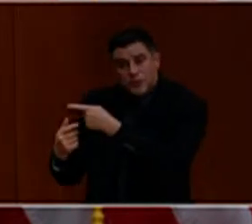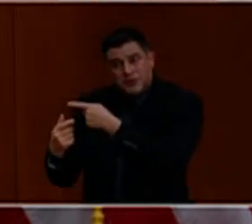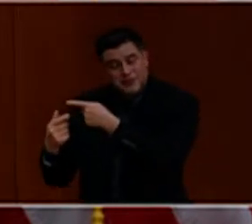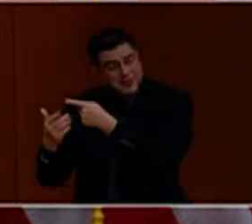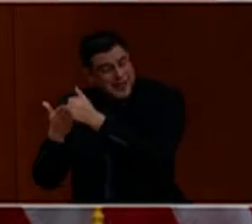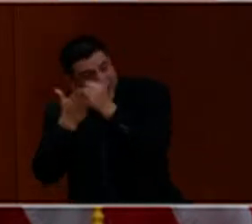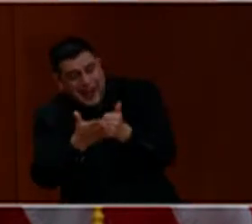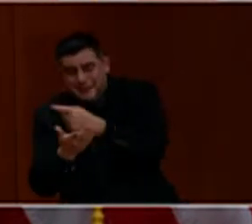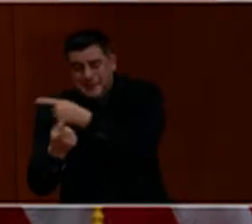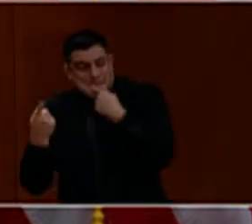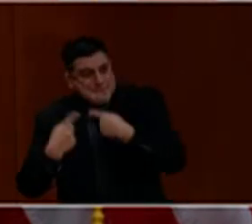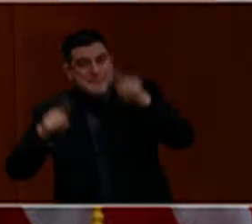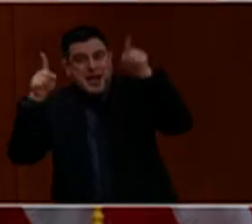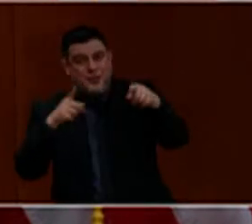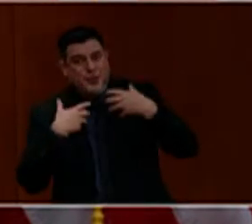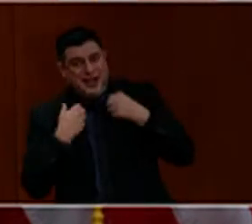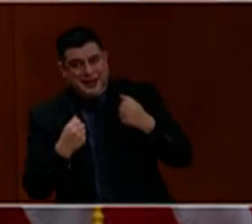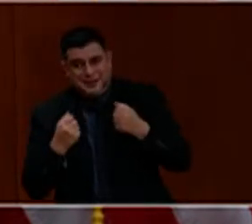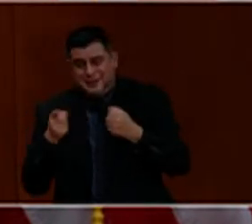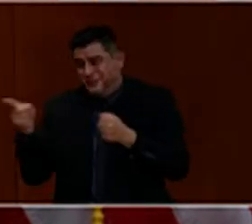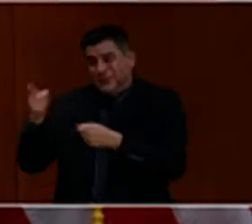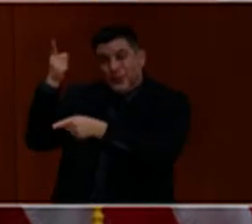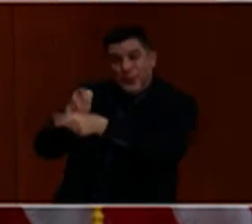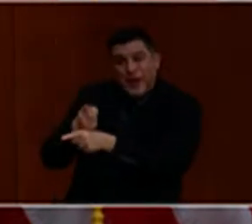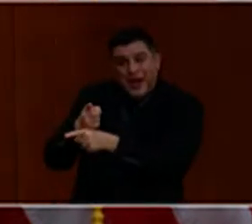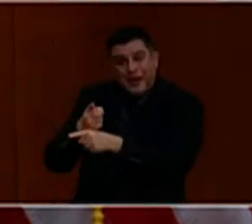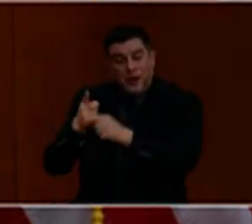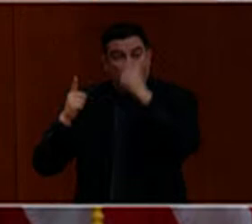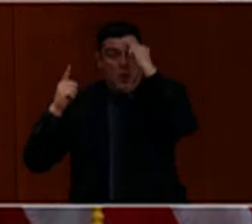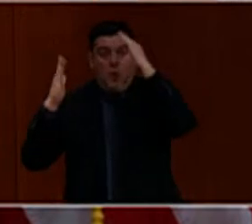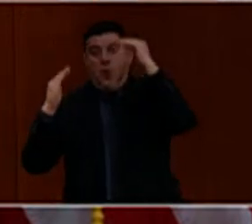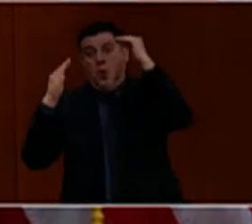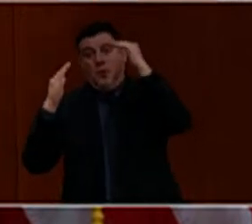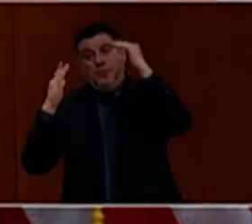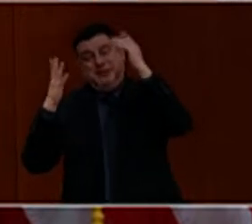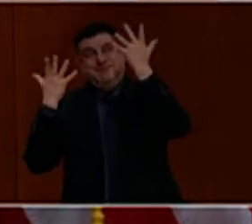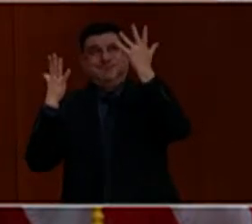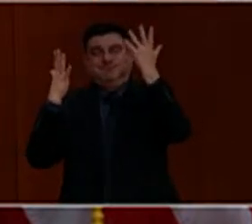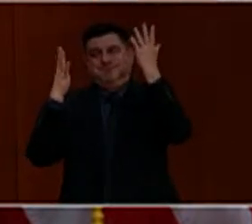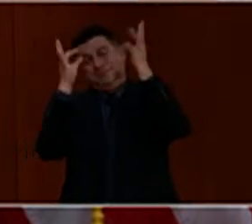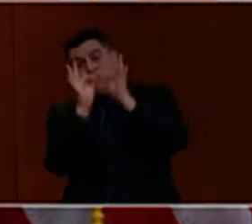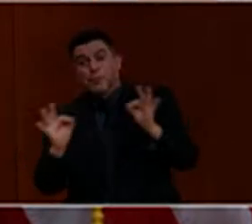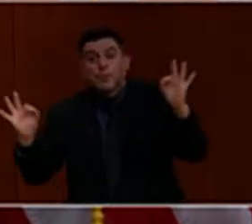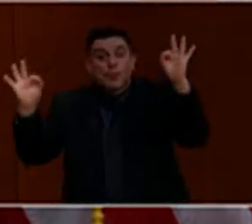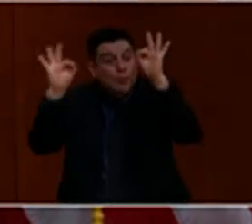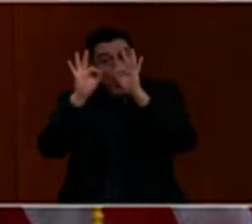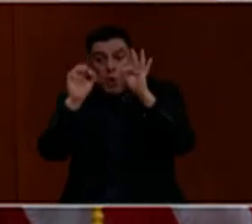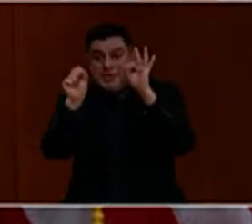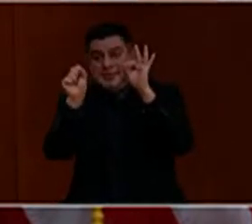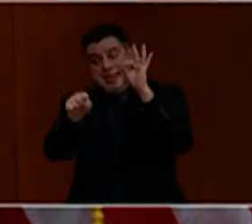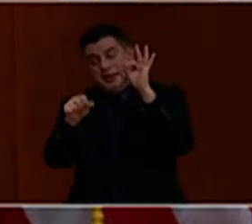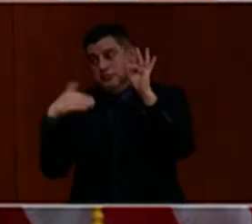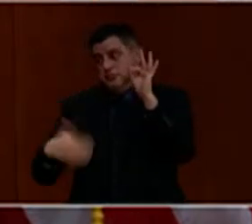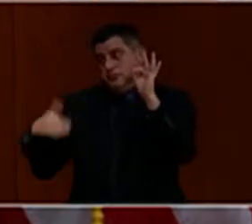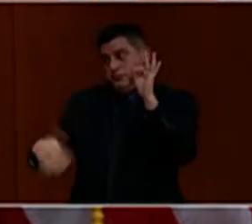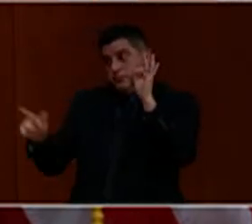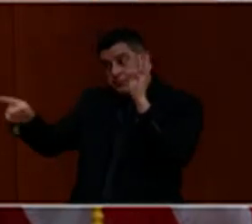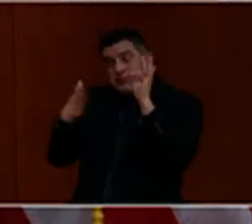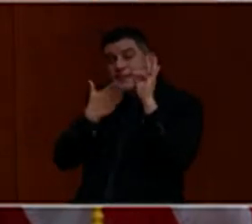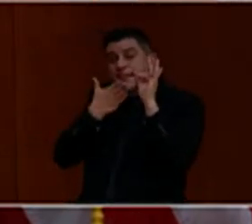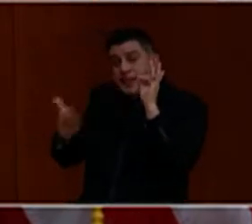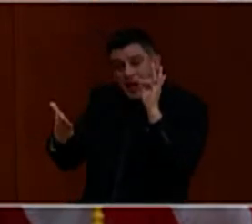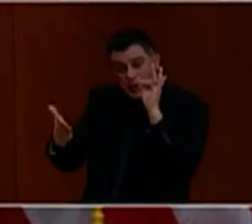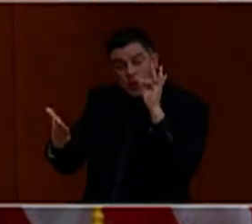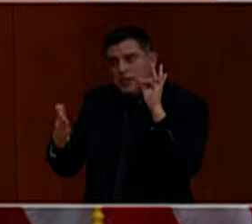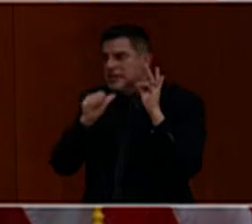very know that there's hope out there. And I think that this whole experience, as tough as it was, I think is, you know, inspirational for